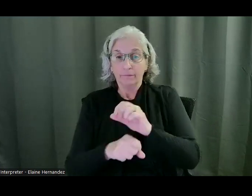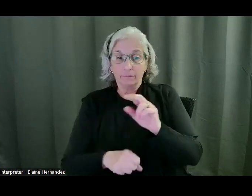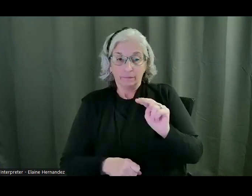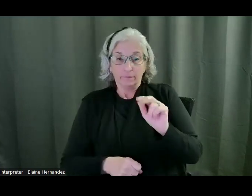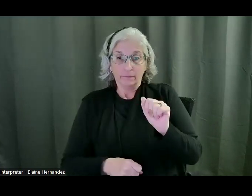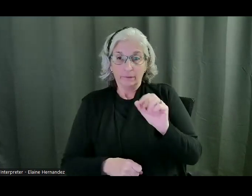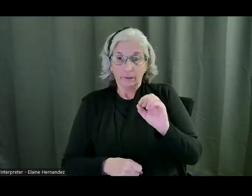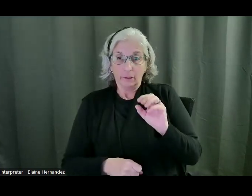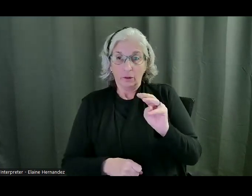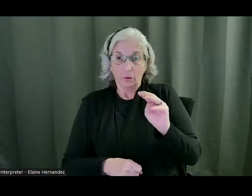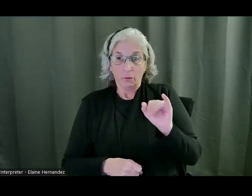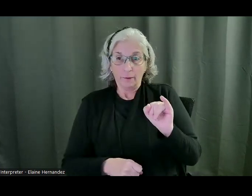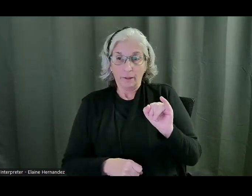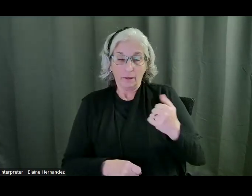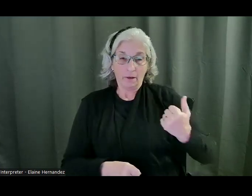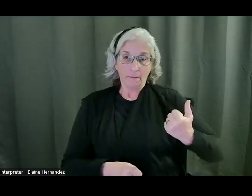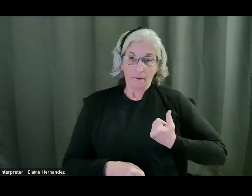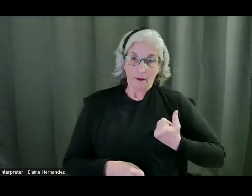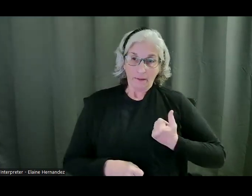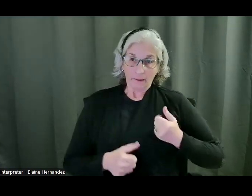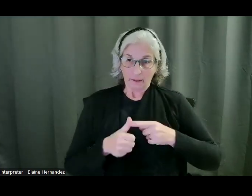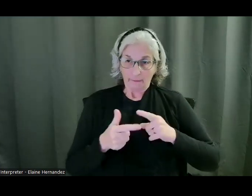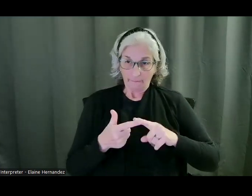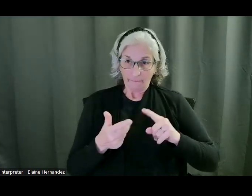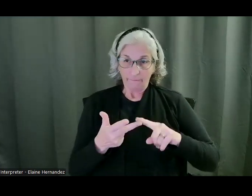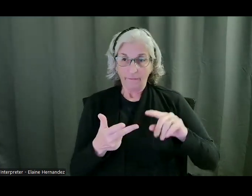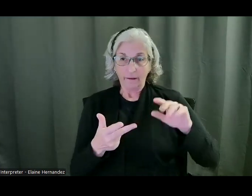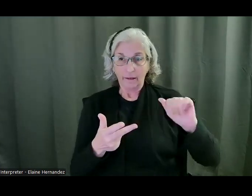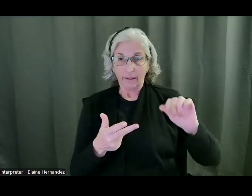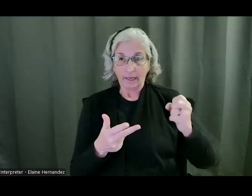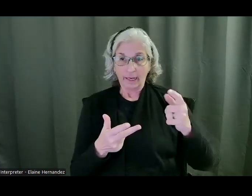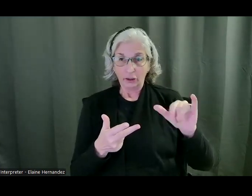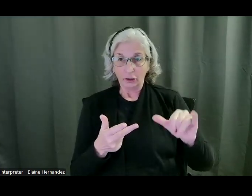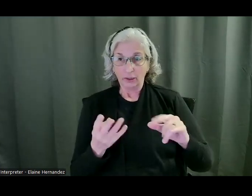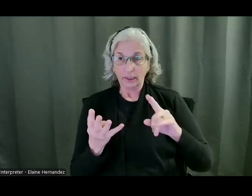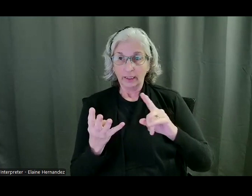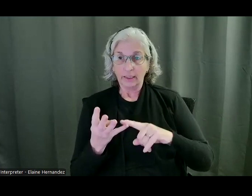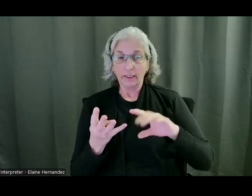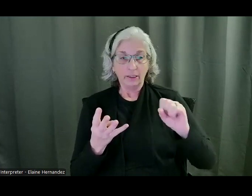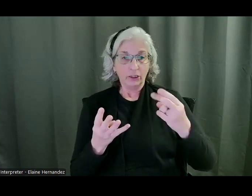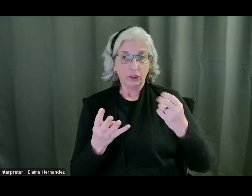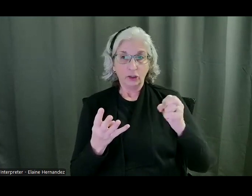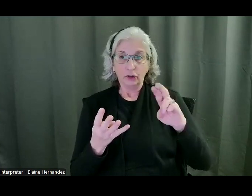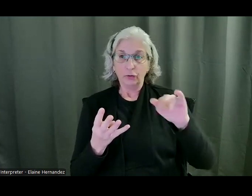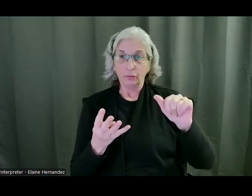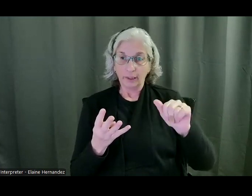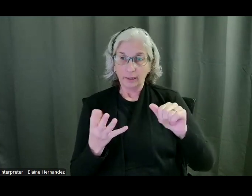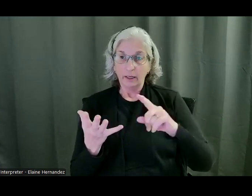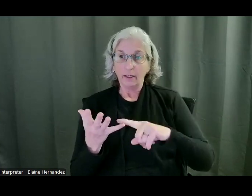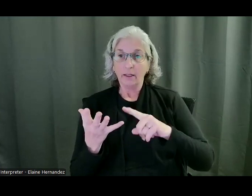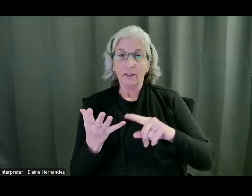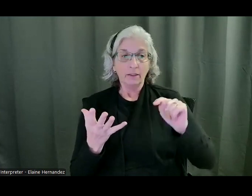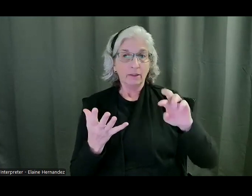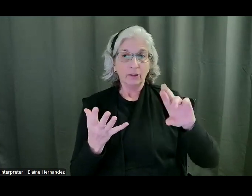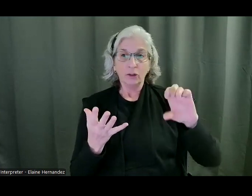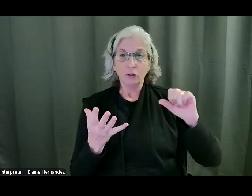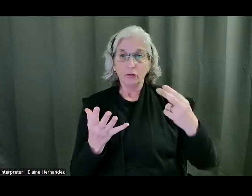myself, Ashley, Sherrina, we had Trish Harris, who's was